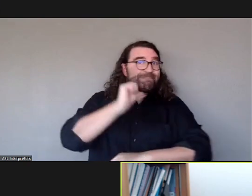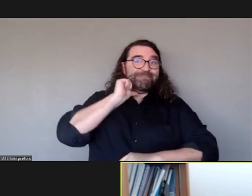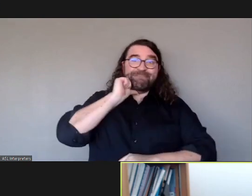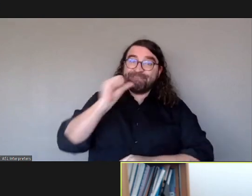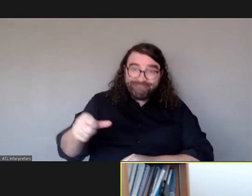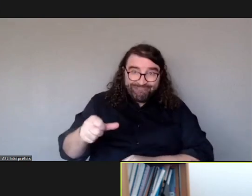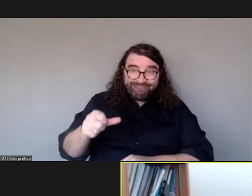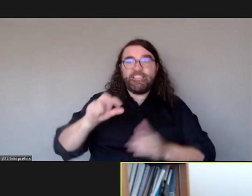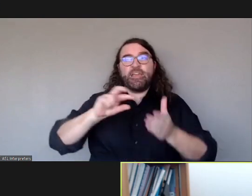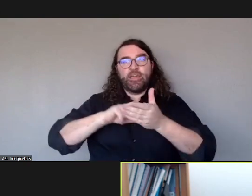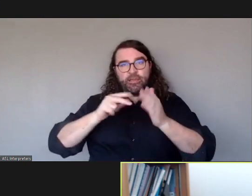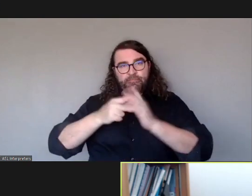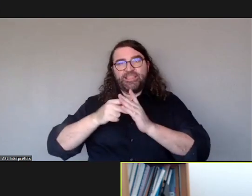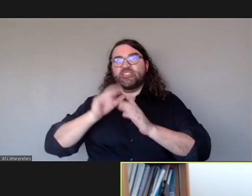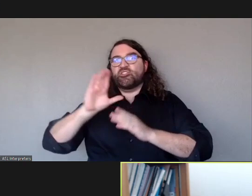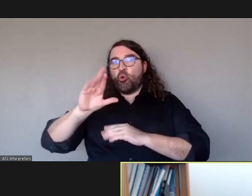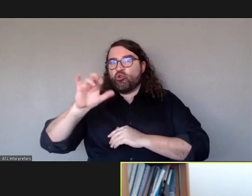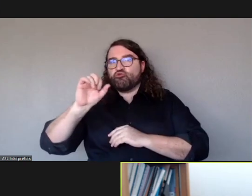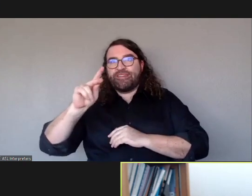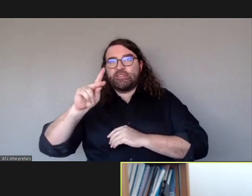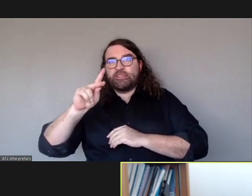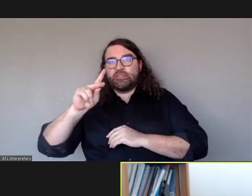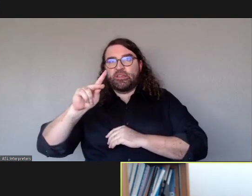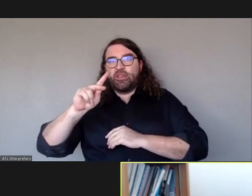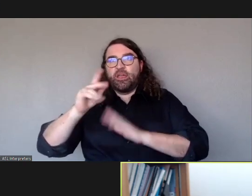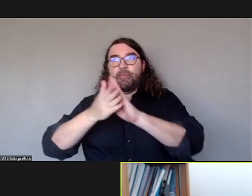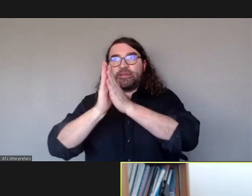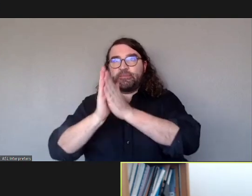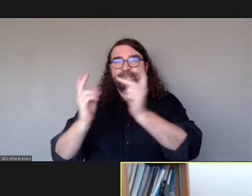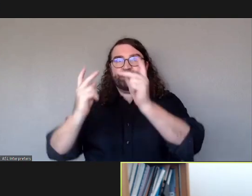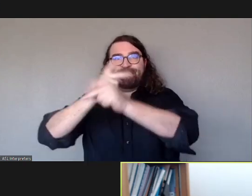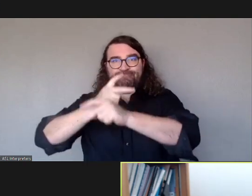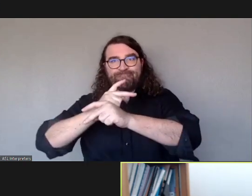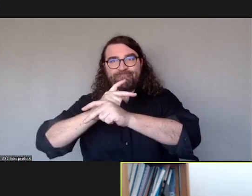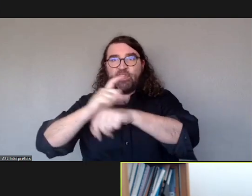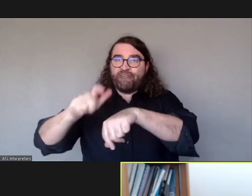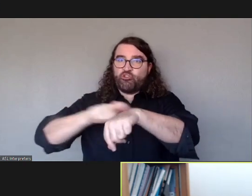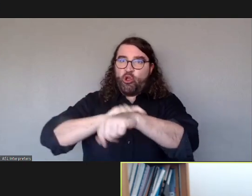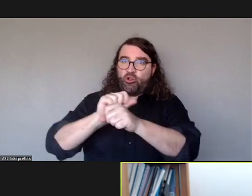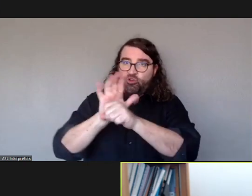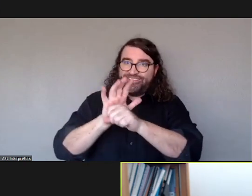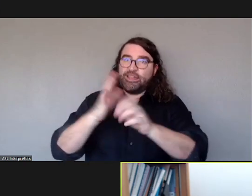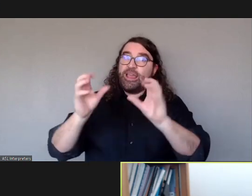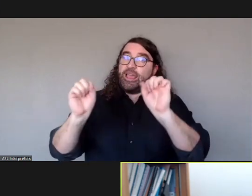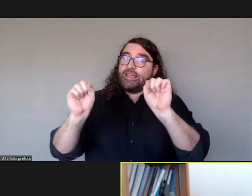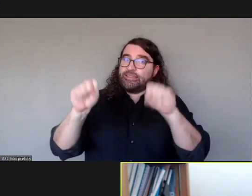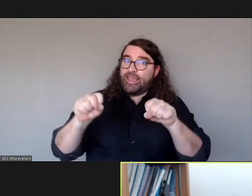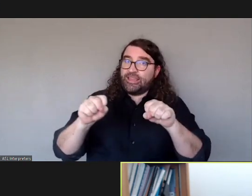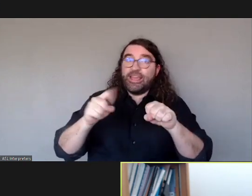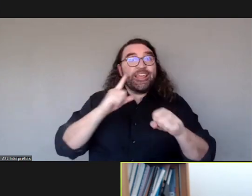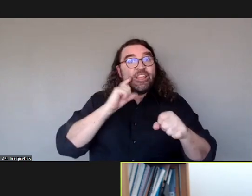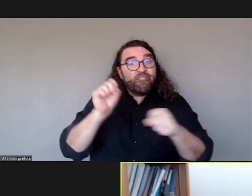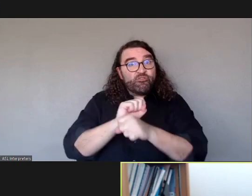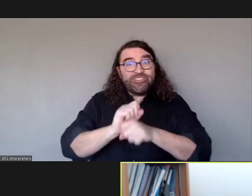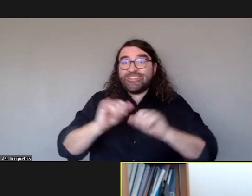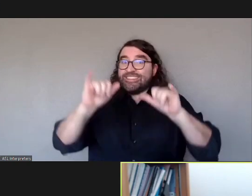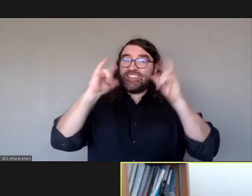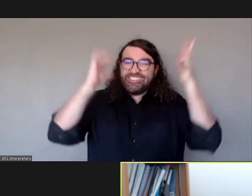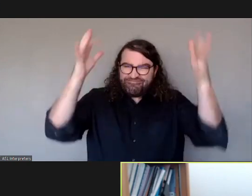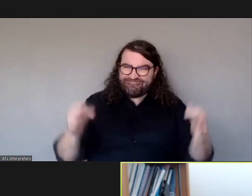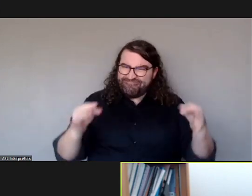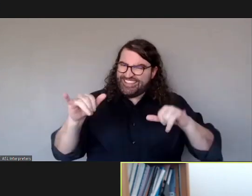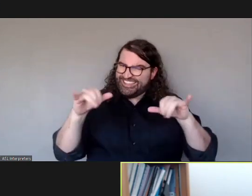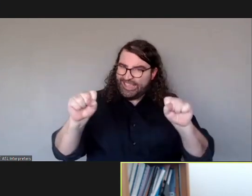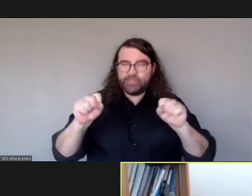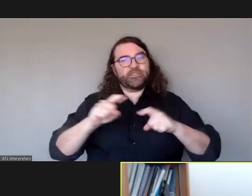risk of developing a post-COVID condition. I don't think that that's definitive, but I do want to